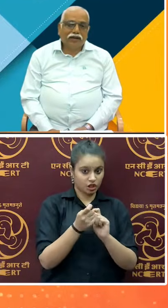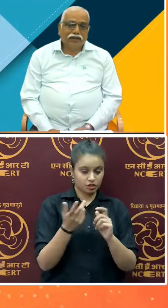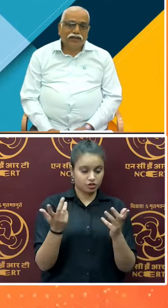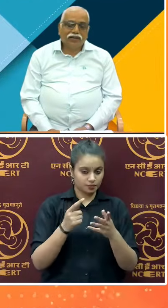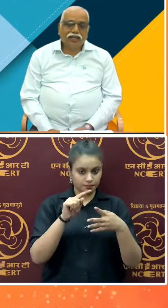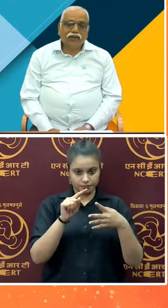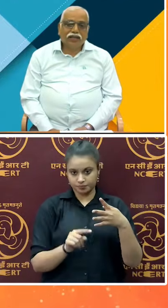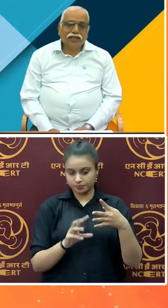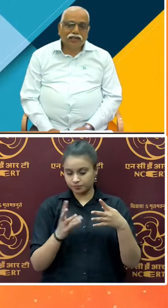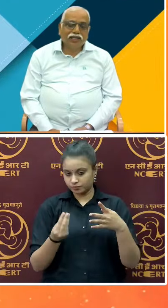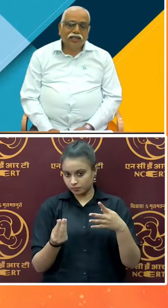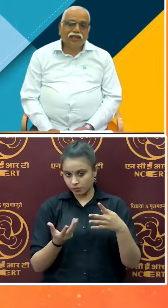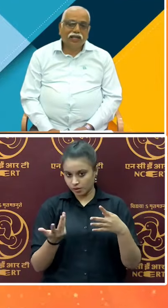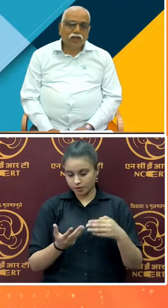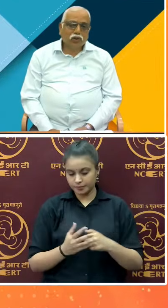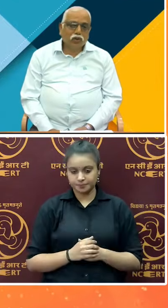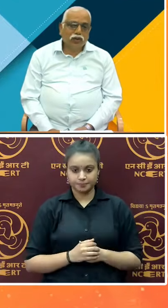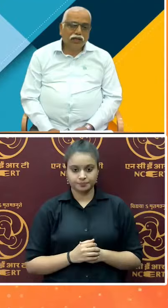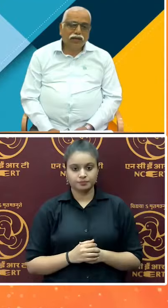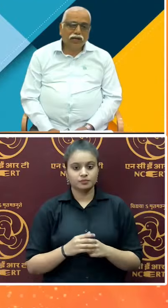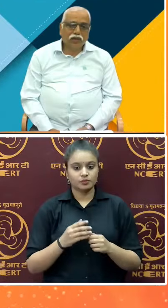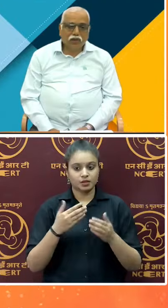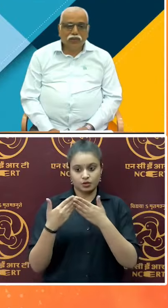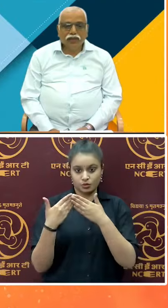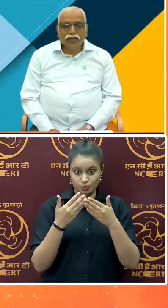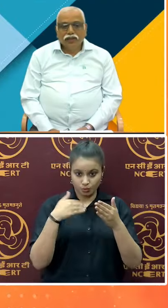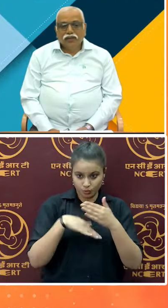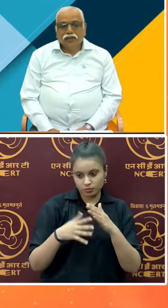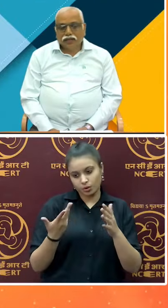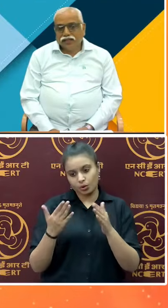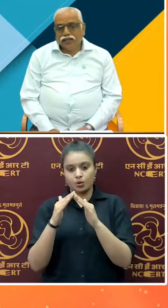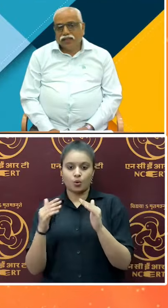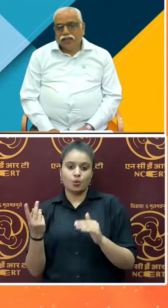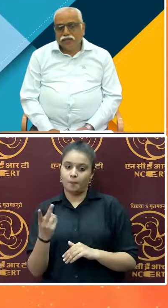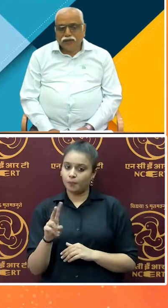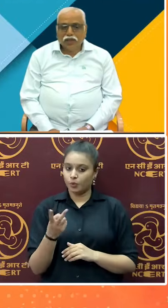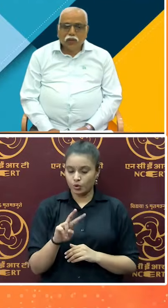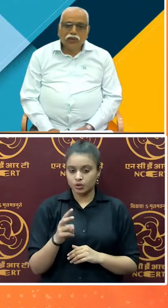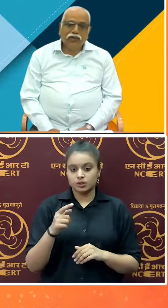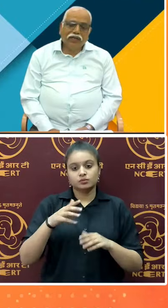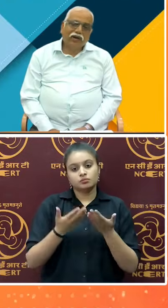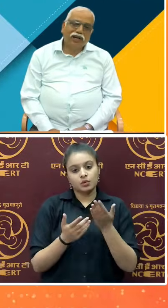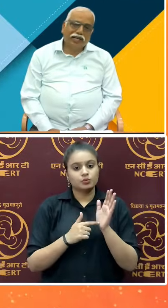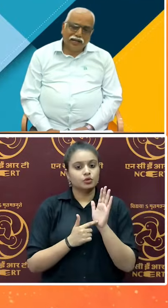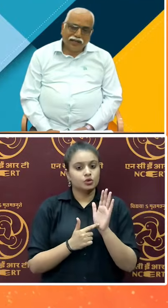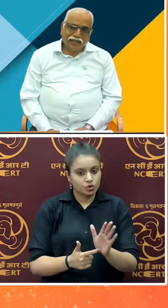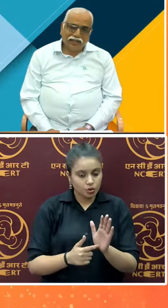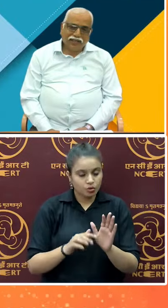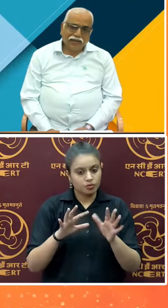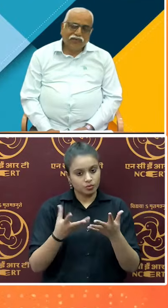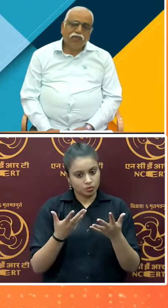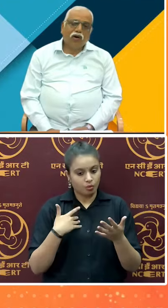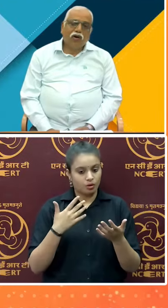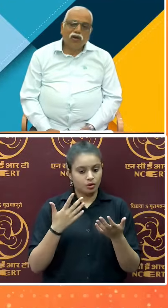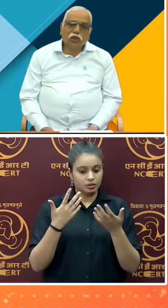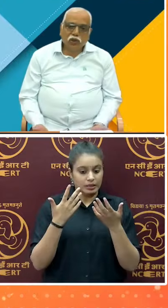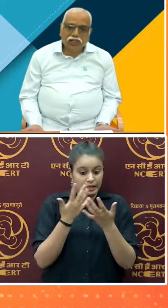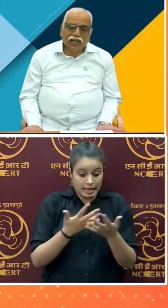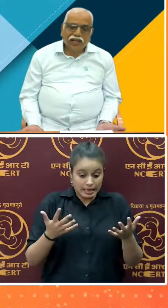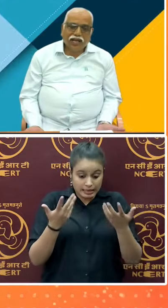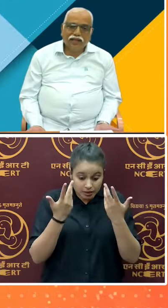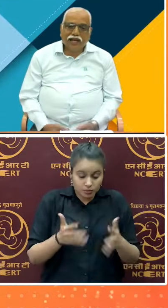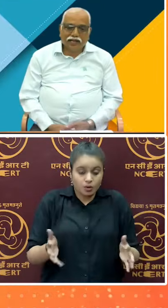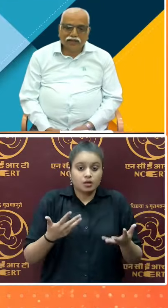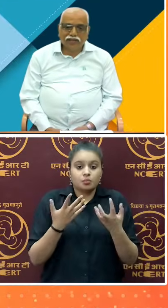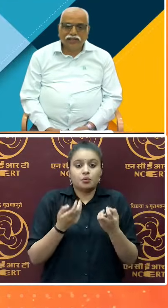behavioral patterns that we can see in school, even at home? So that is, they may show the withdrawal tendencies from all